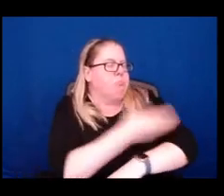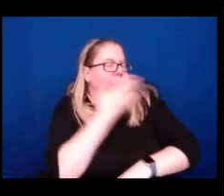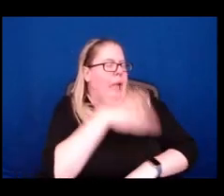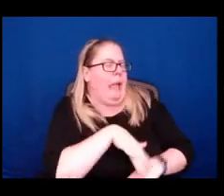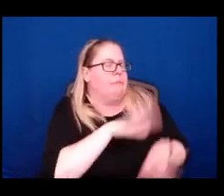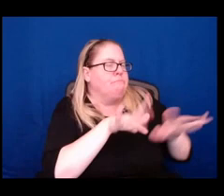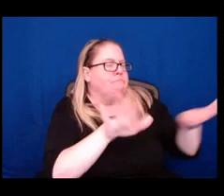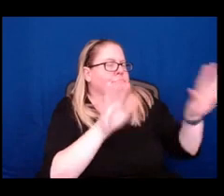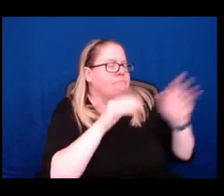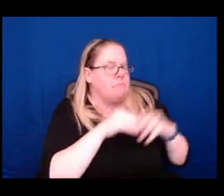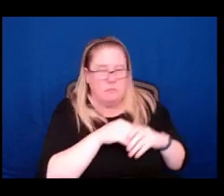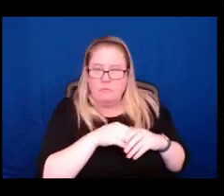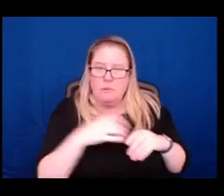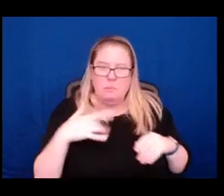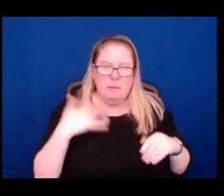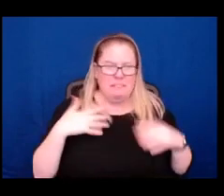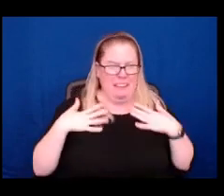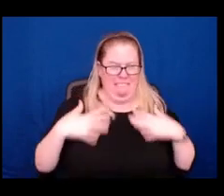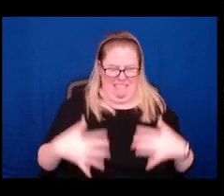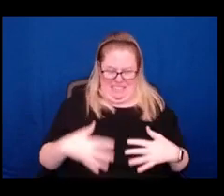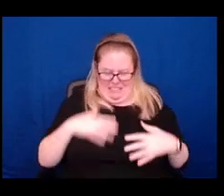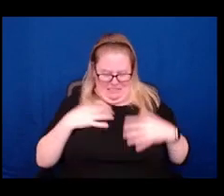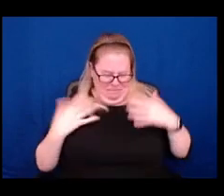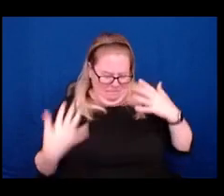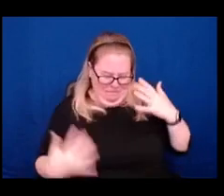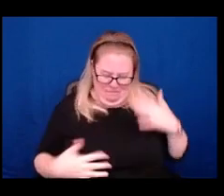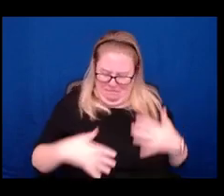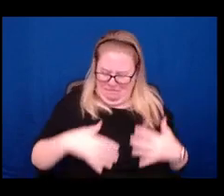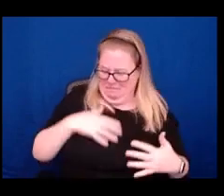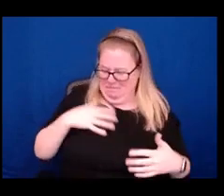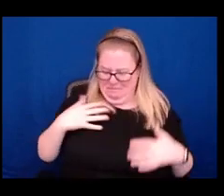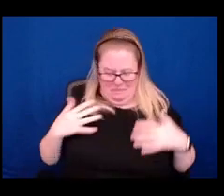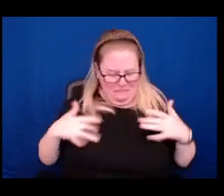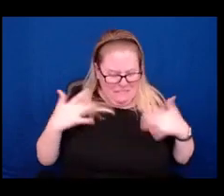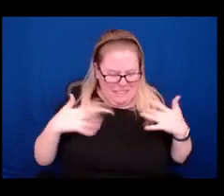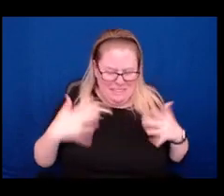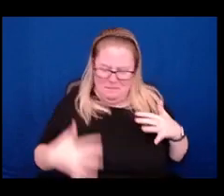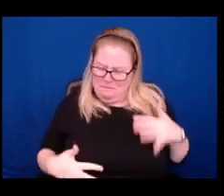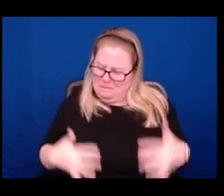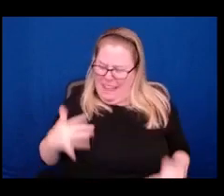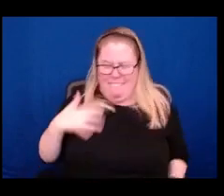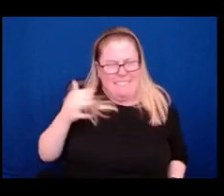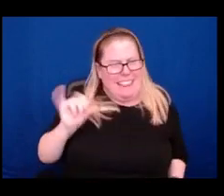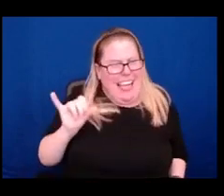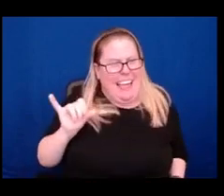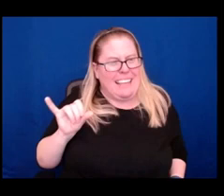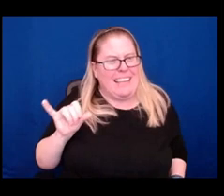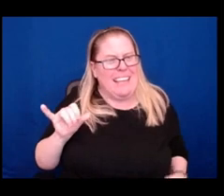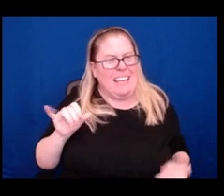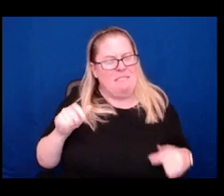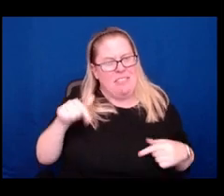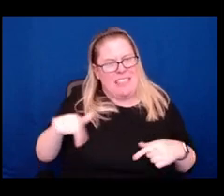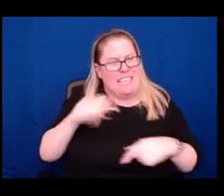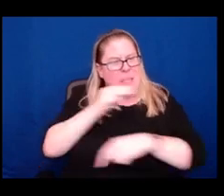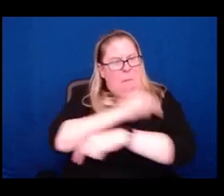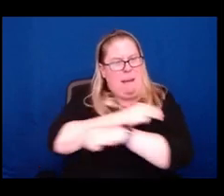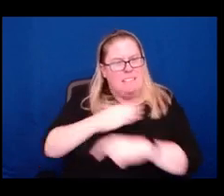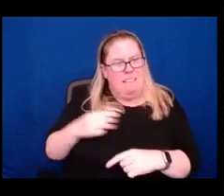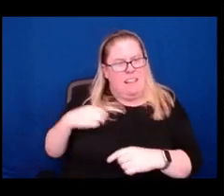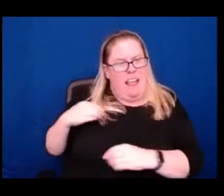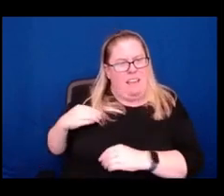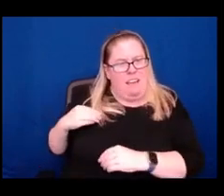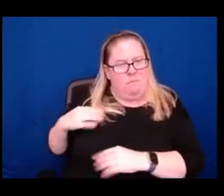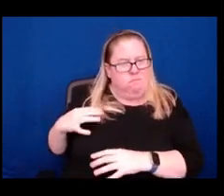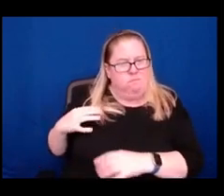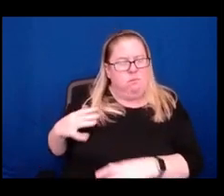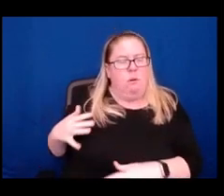they can feel this physical manifestation going on that feels like, I feel like if I could just release this muscle, or if I feel like if I